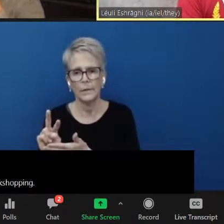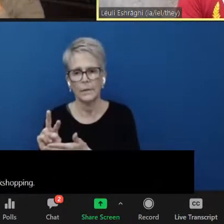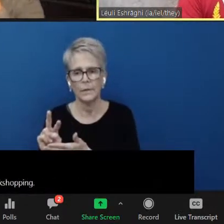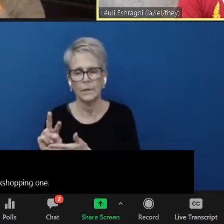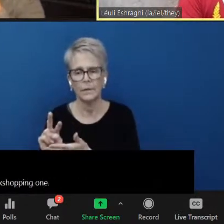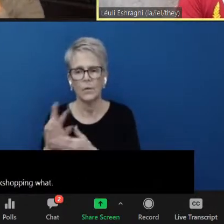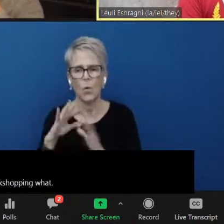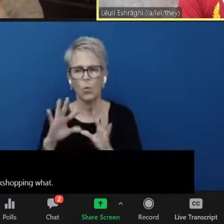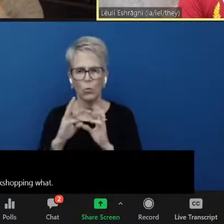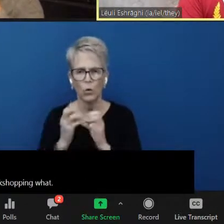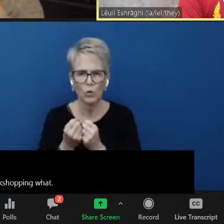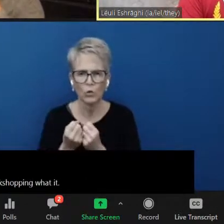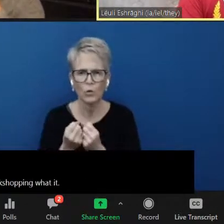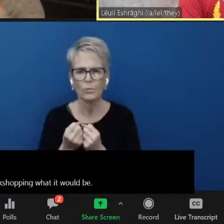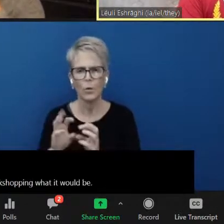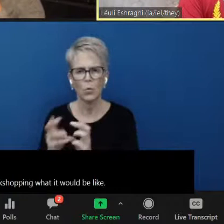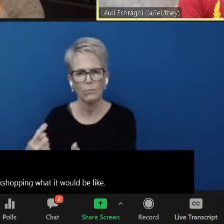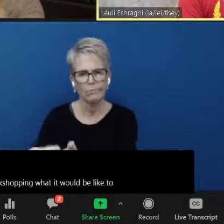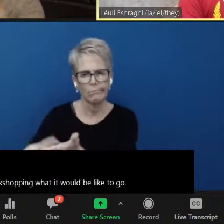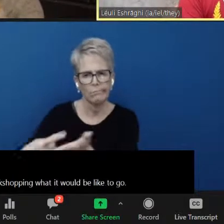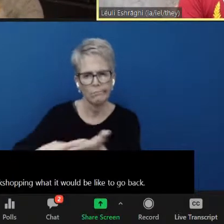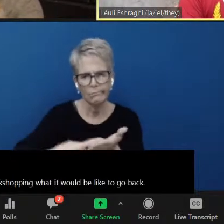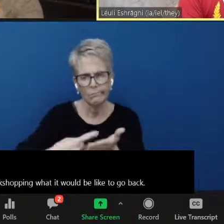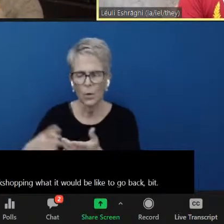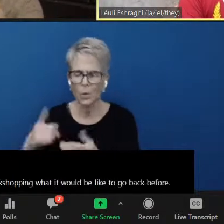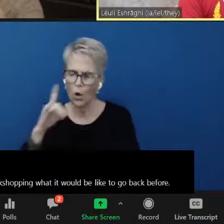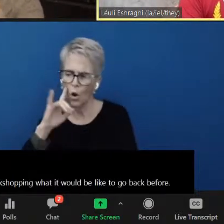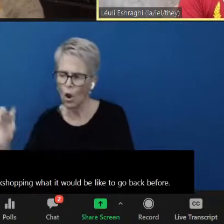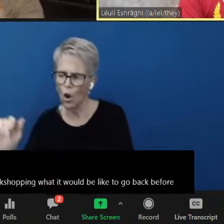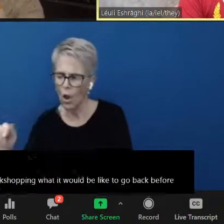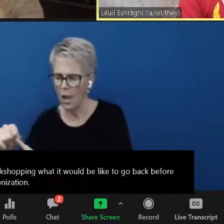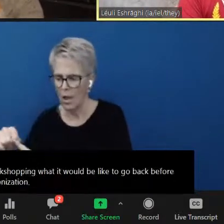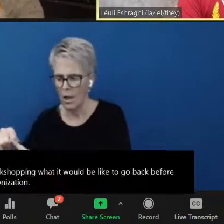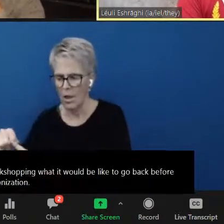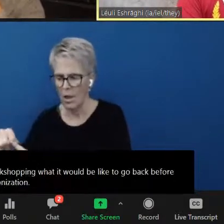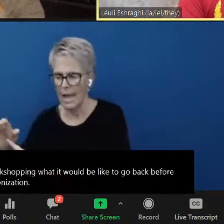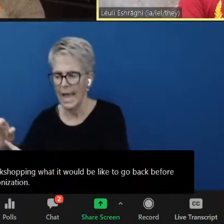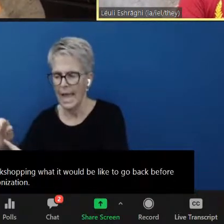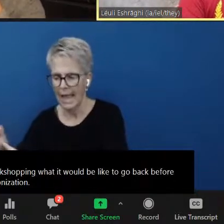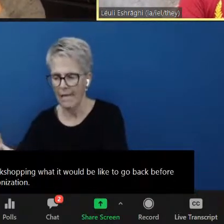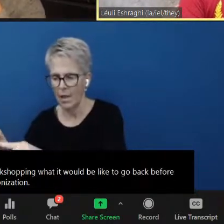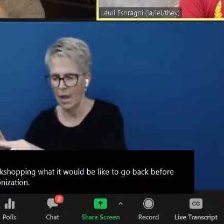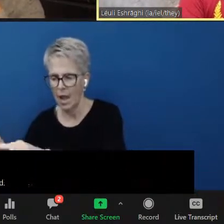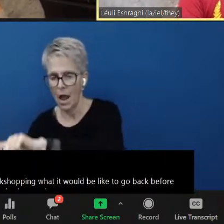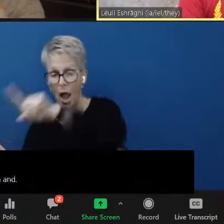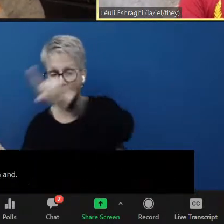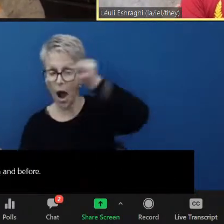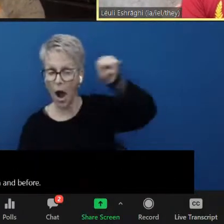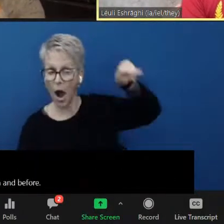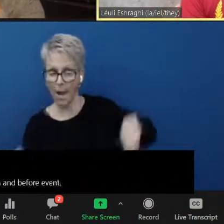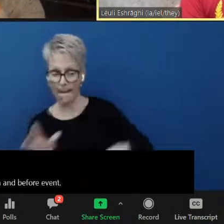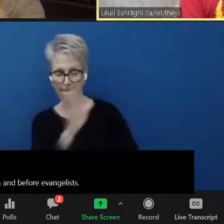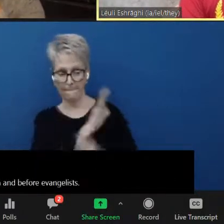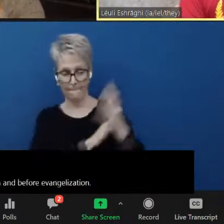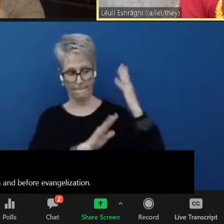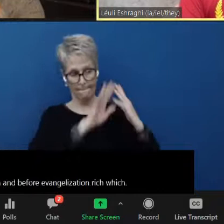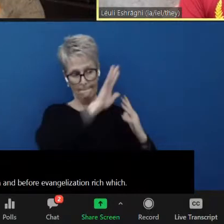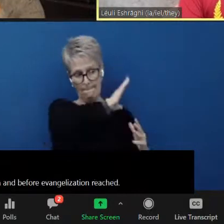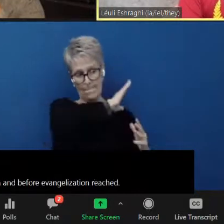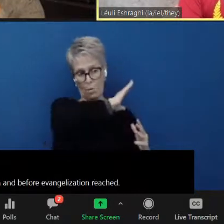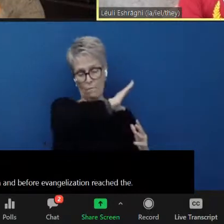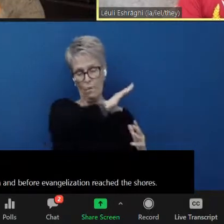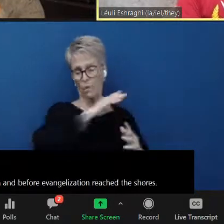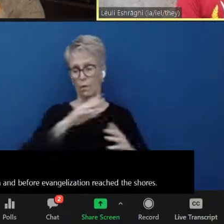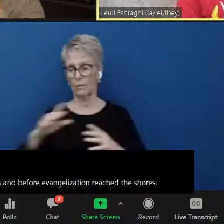workshopping what it would be like to go back before colonization reached, and before evangelization reached